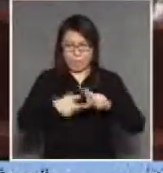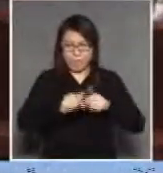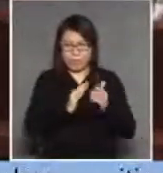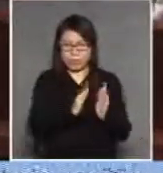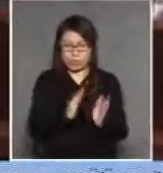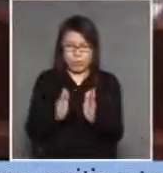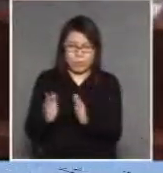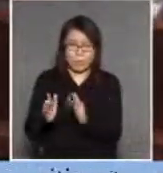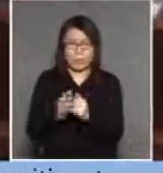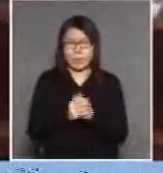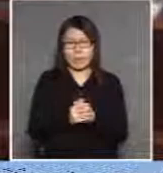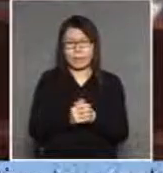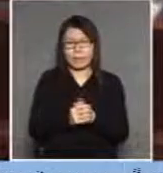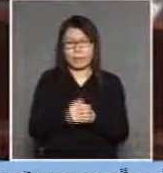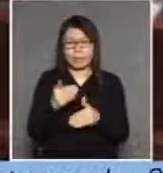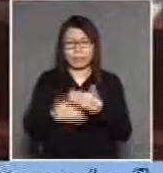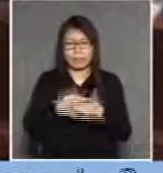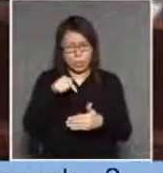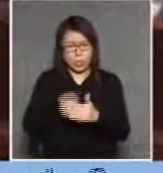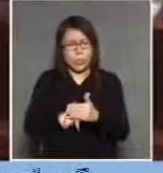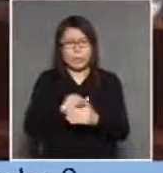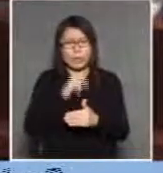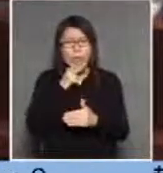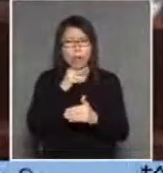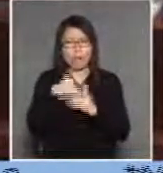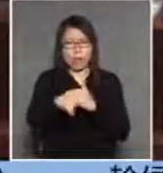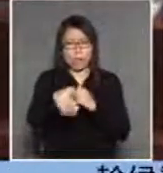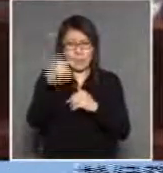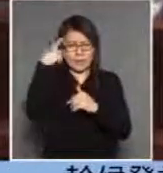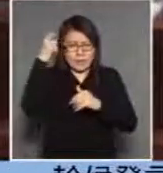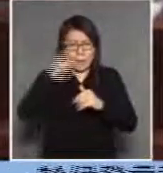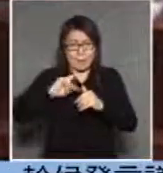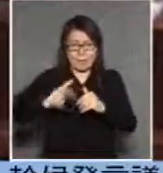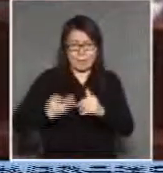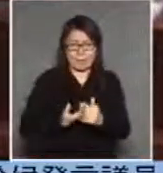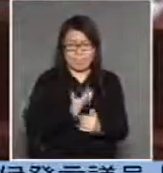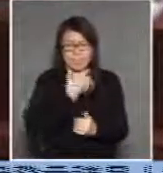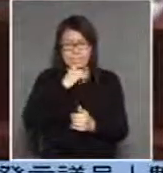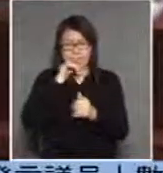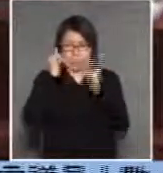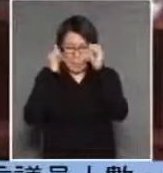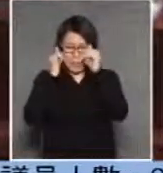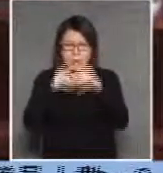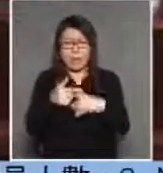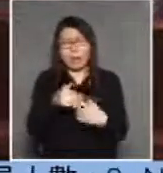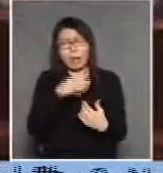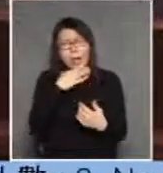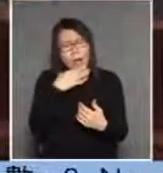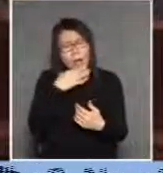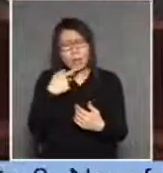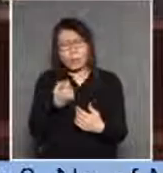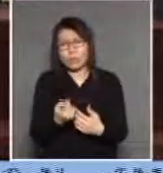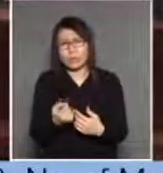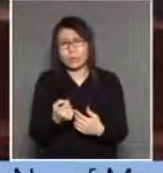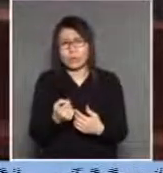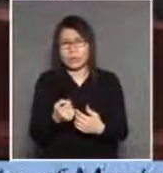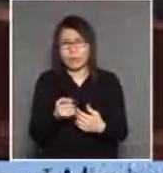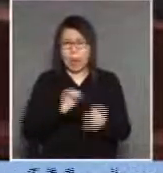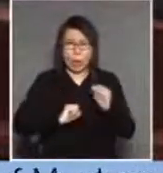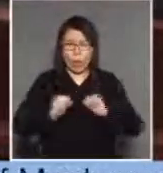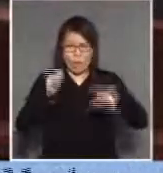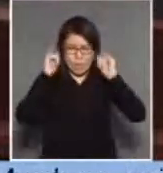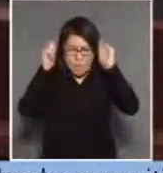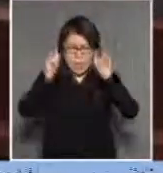members cannot help them, and they have to deal with it by their own means. When they face external stimulation, they can